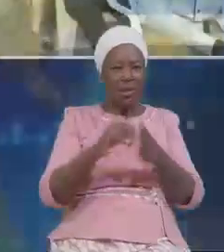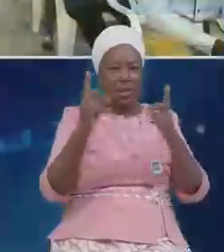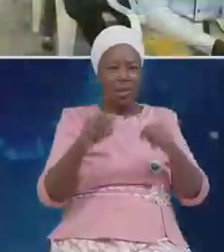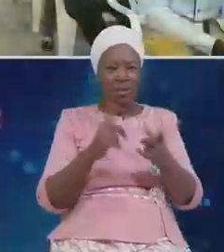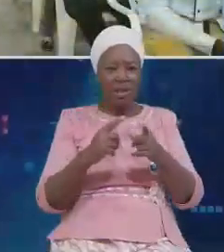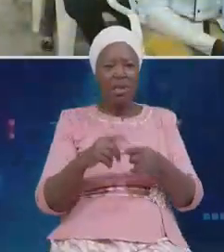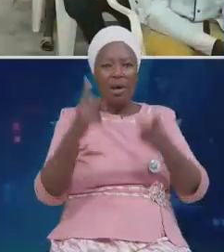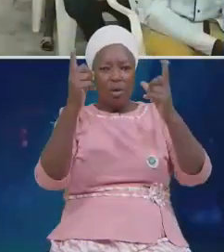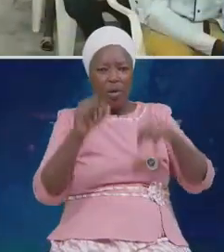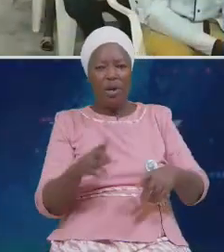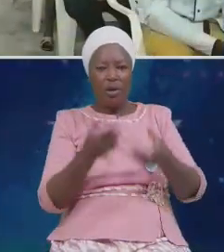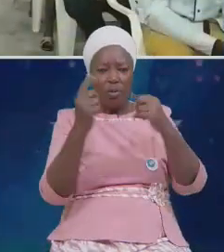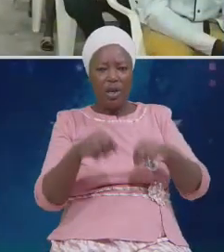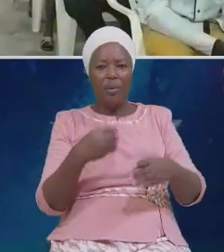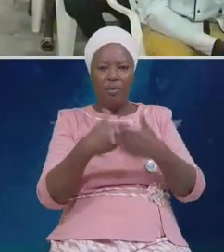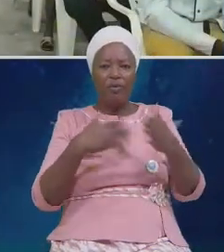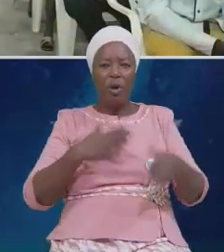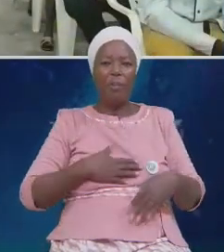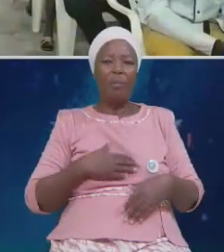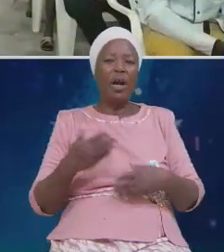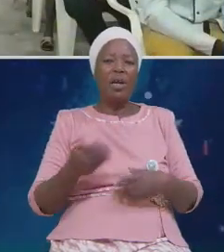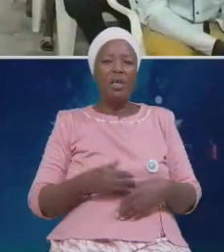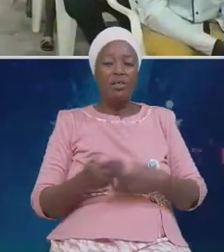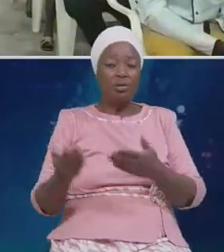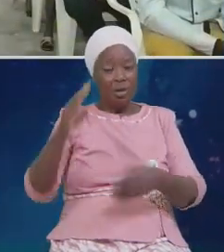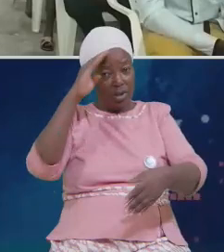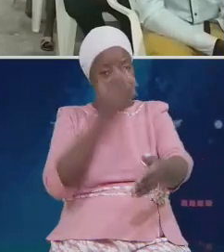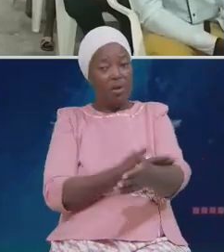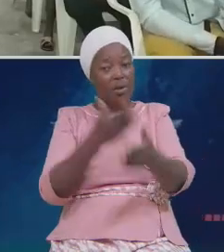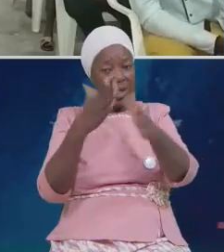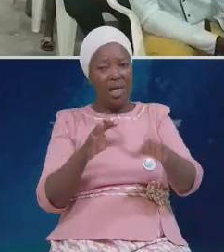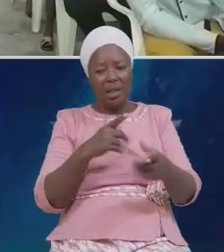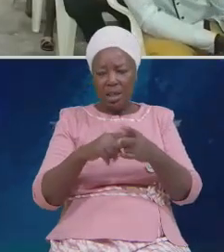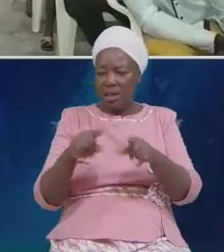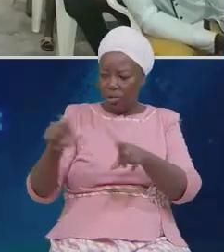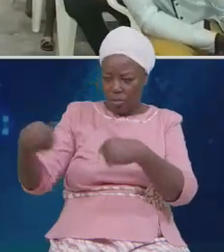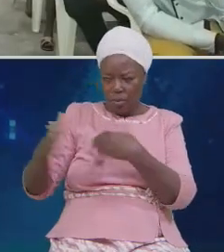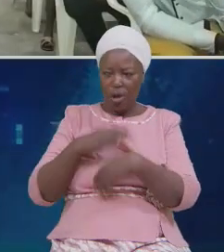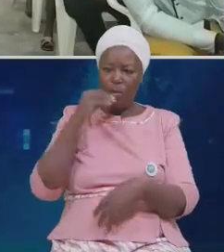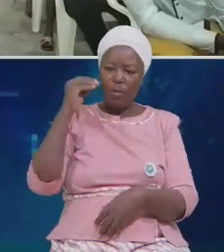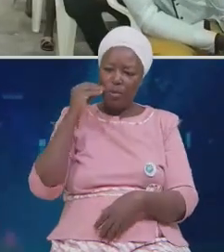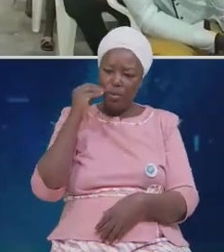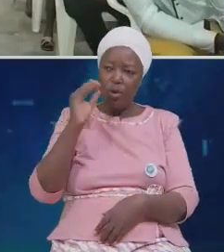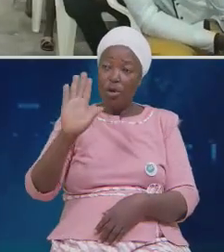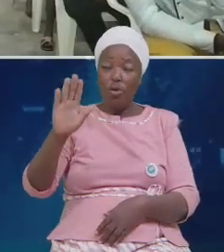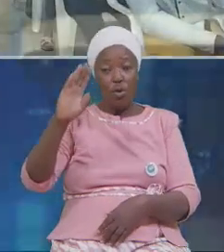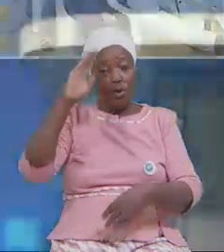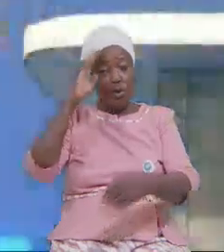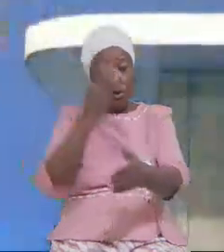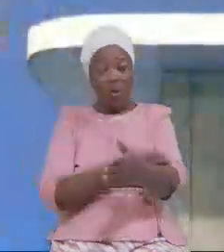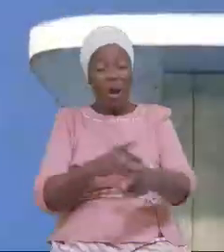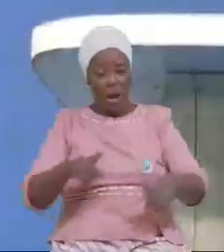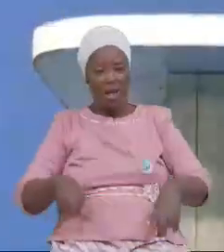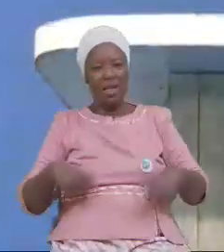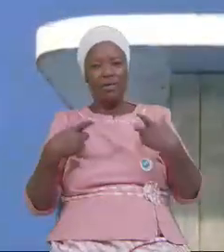down, before my son dies. And he says, go back home, your son lives. It is